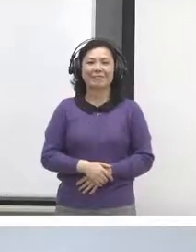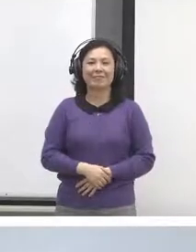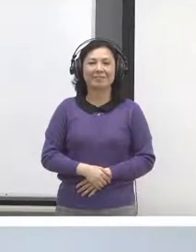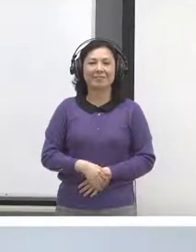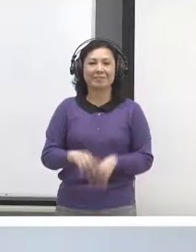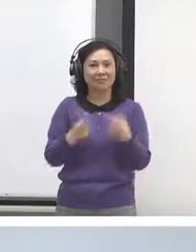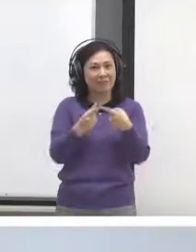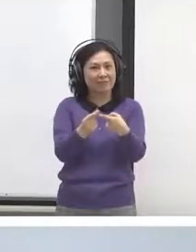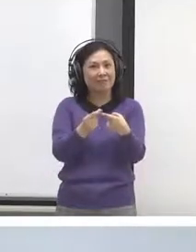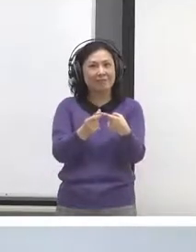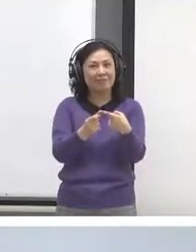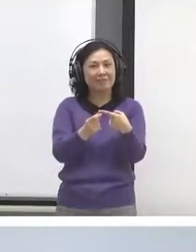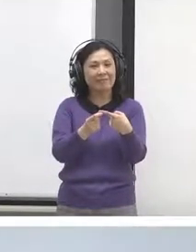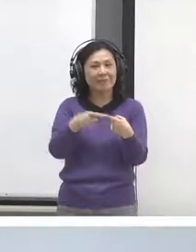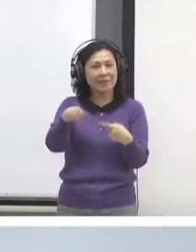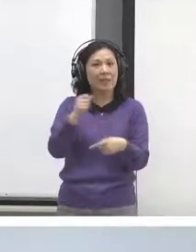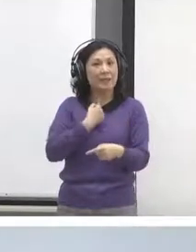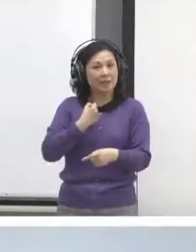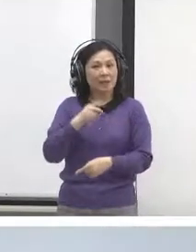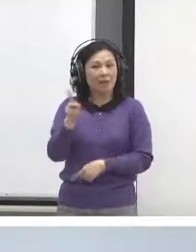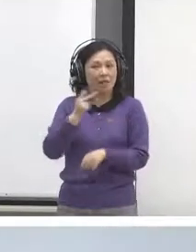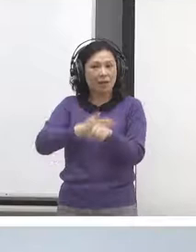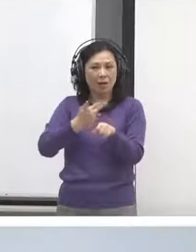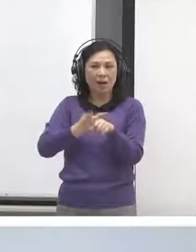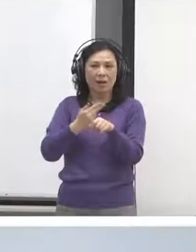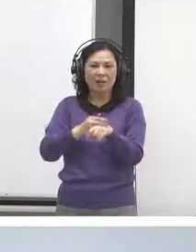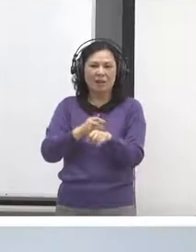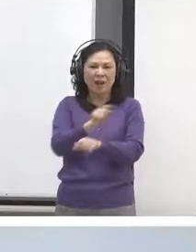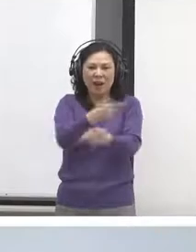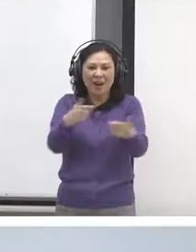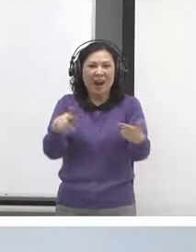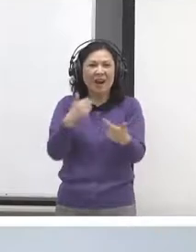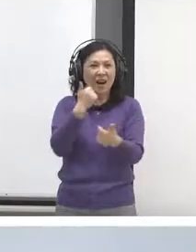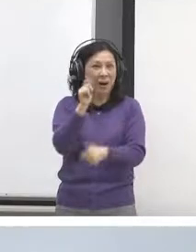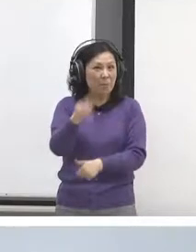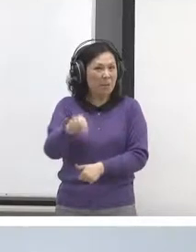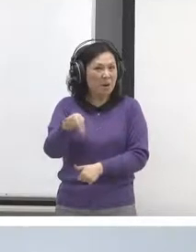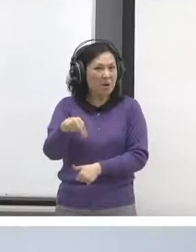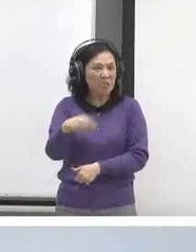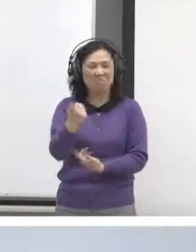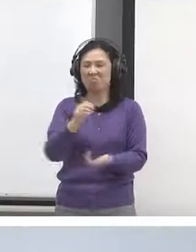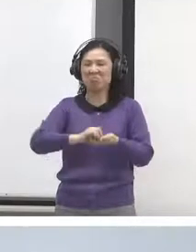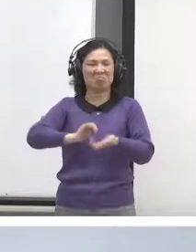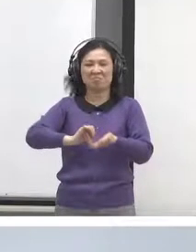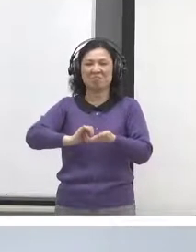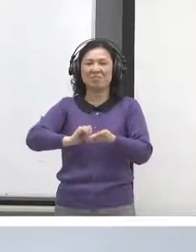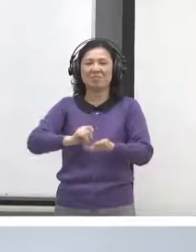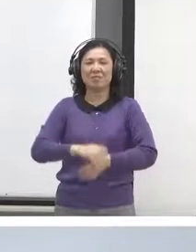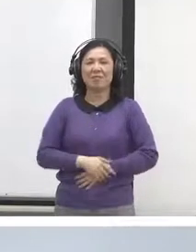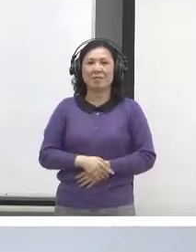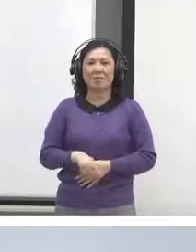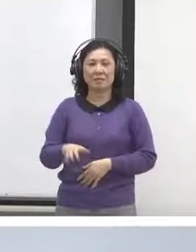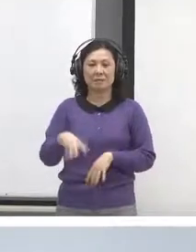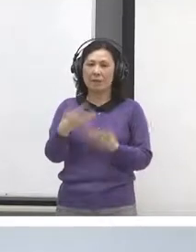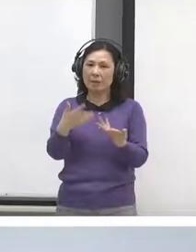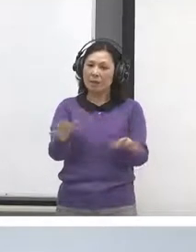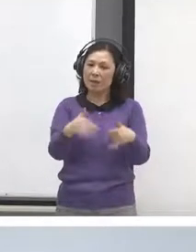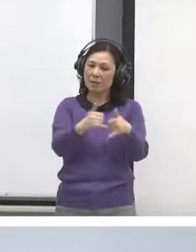tech isn't the silver bullet, and I think many groups that are pivoting right now can acknowledge that this is exactly the